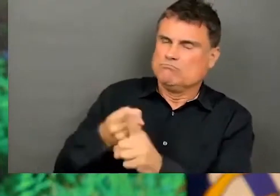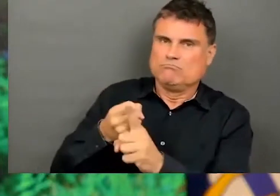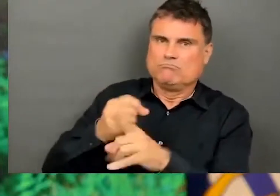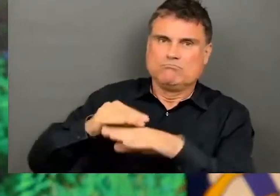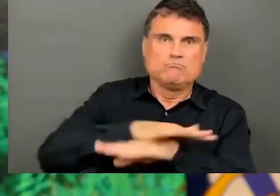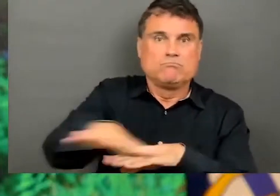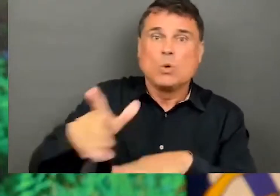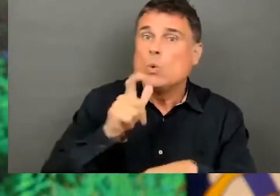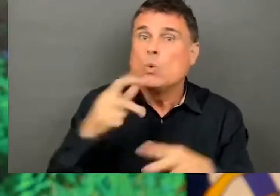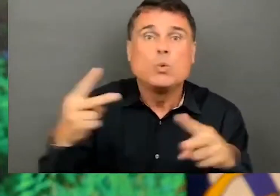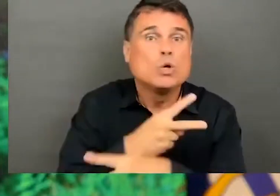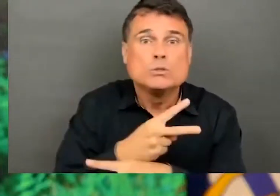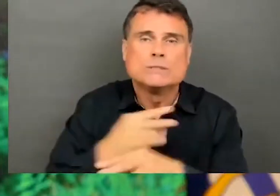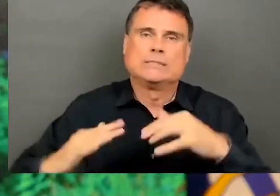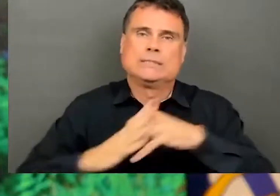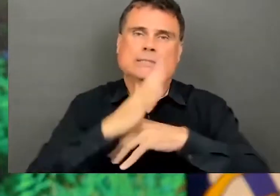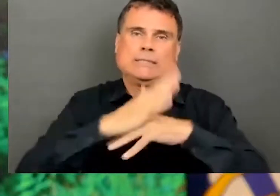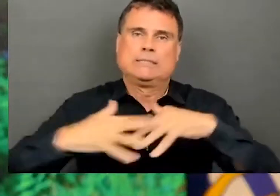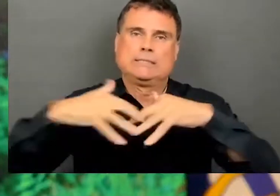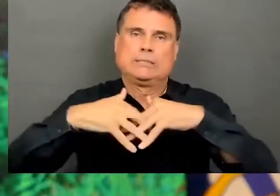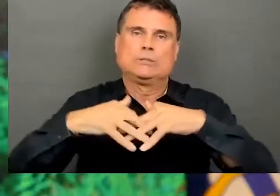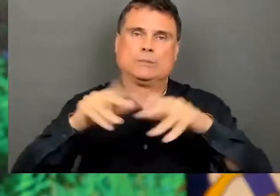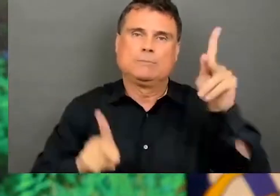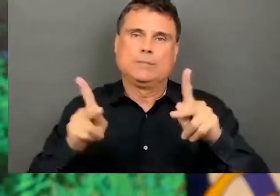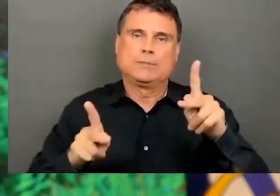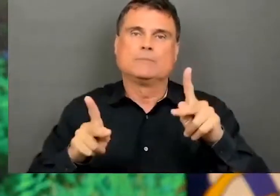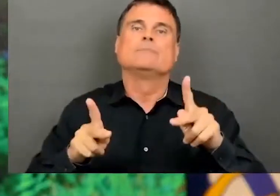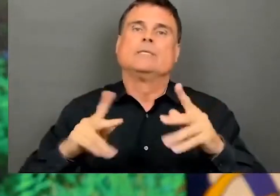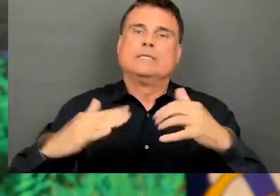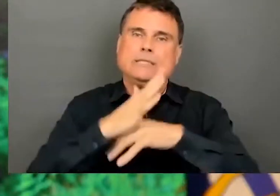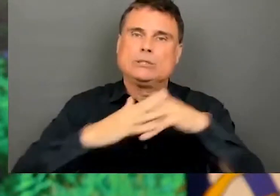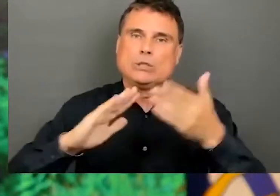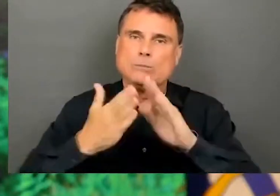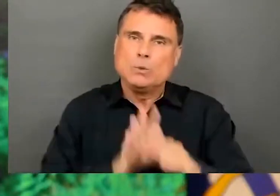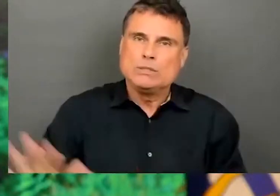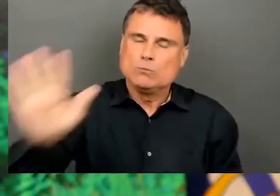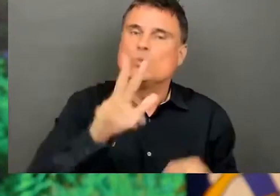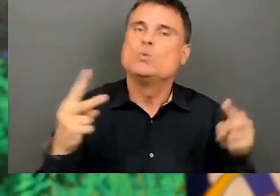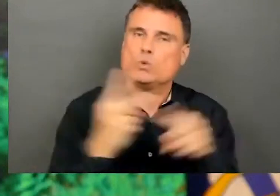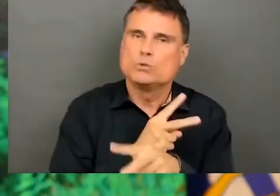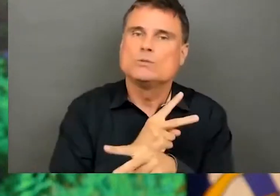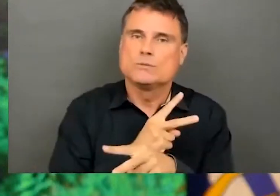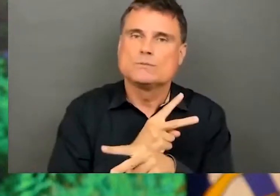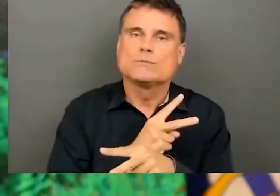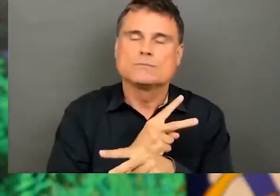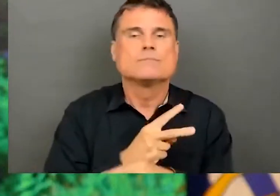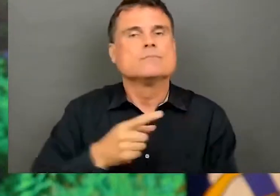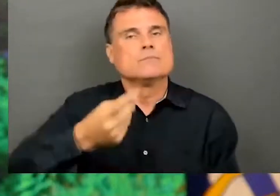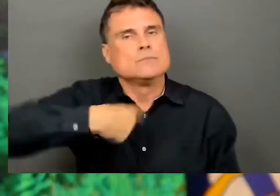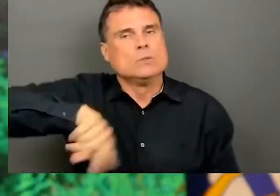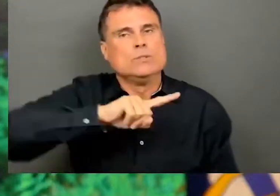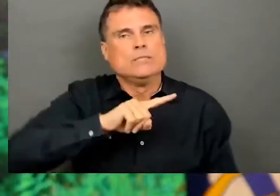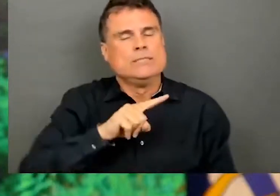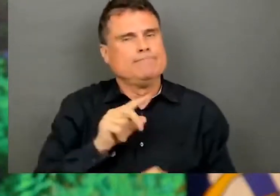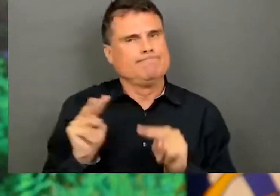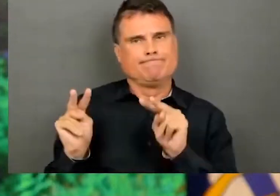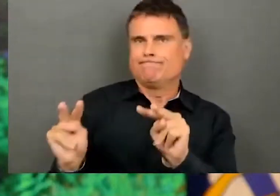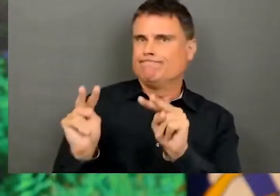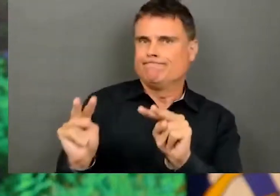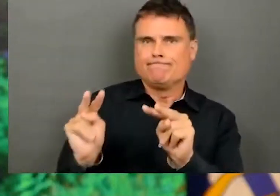and innovative approaches aimed at reducing overdose events and deaths due to toxic